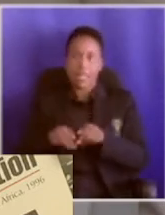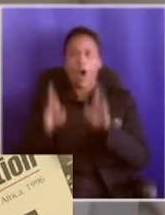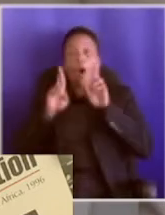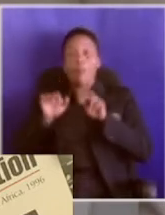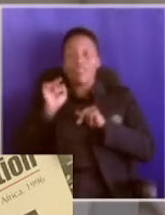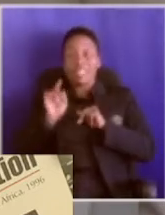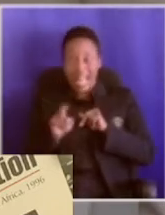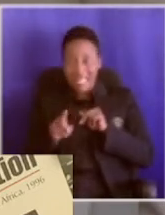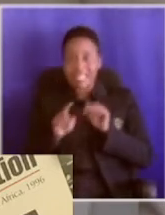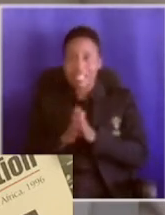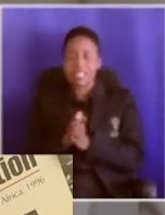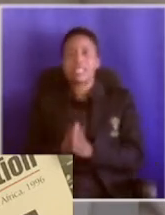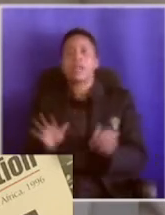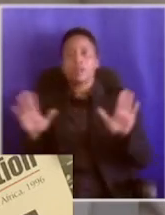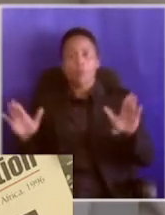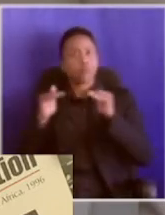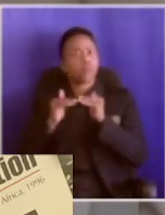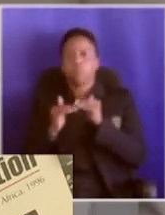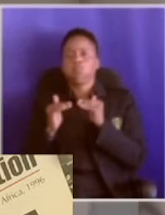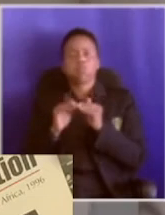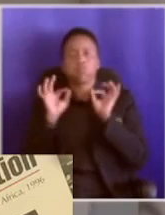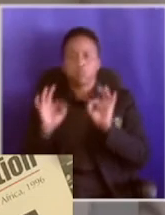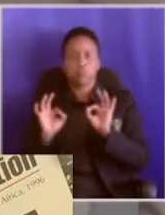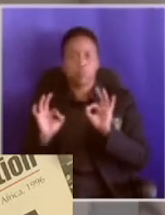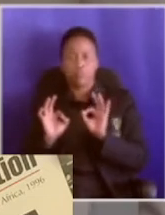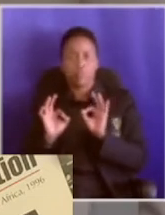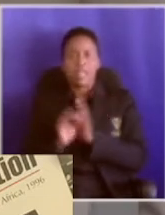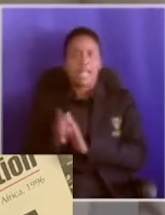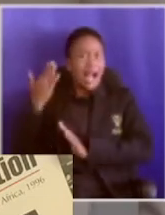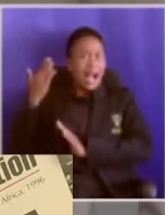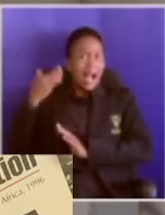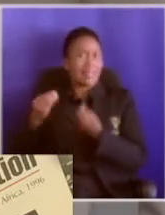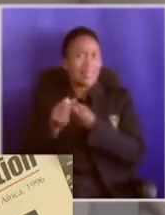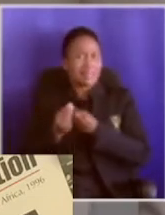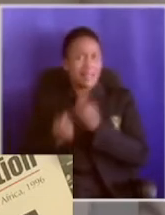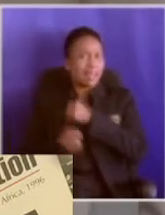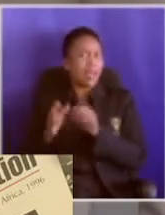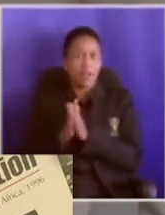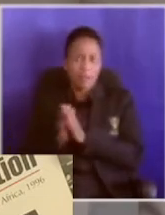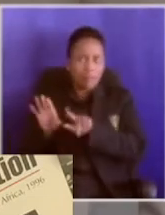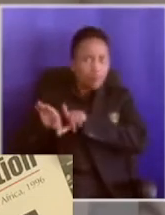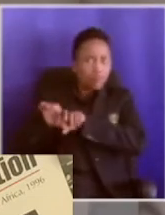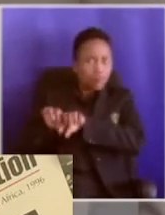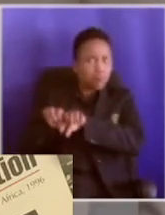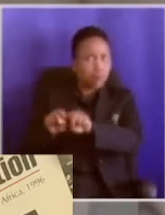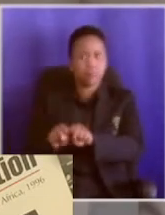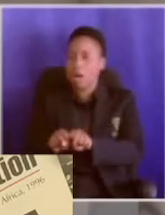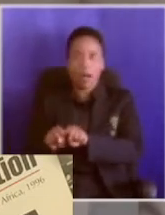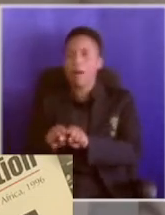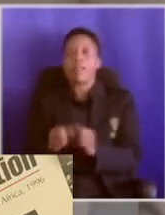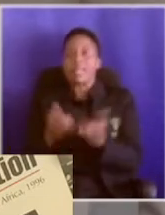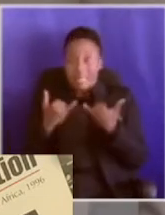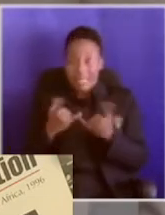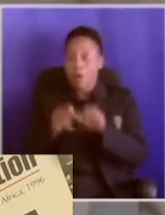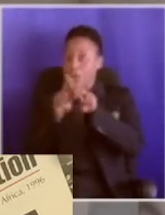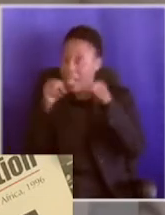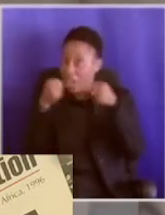redress for past injustices, but that also constructively address the current national and